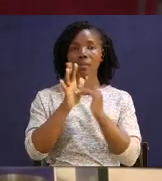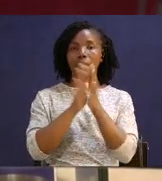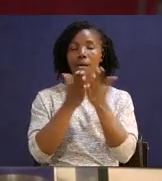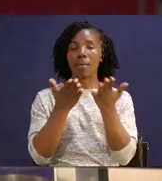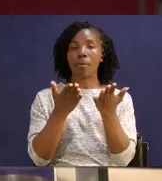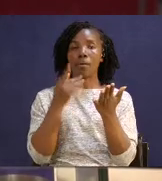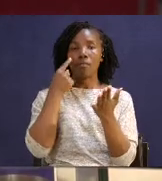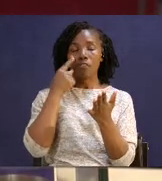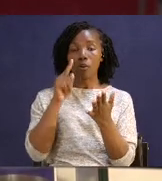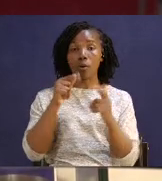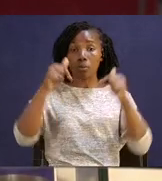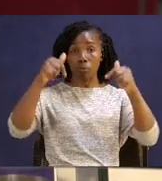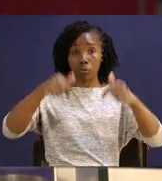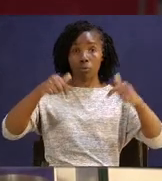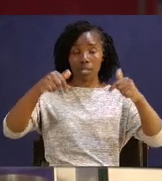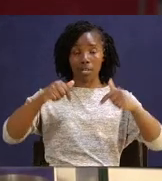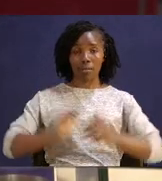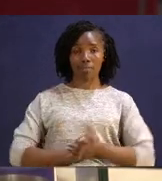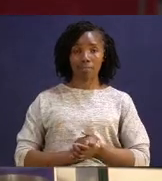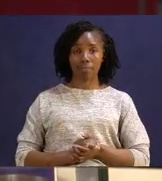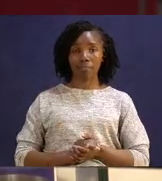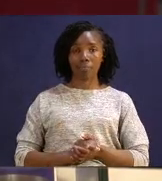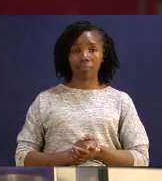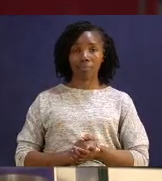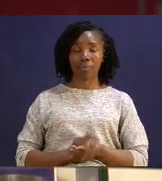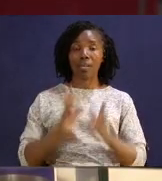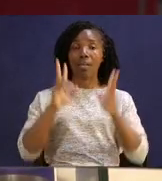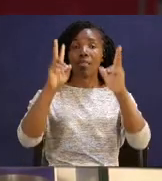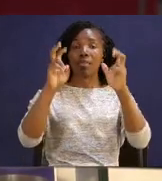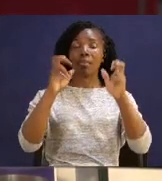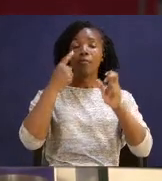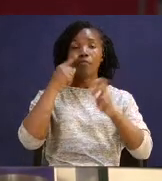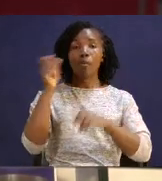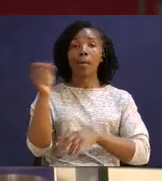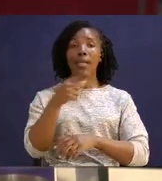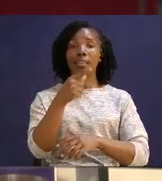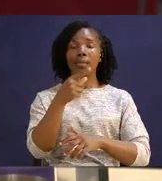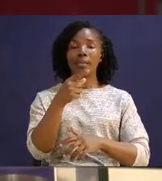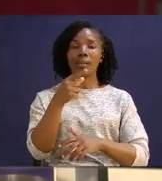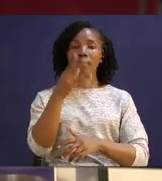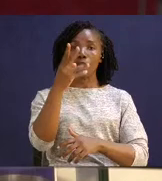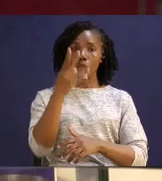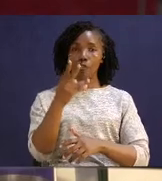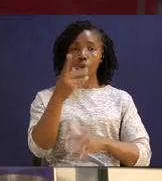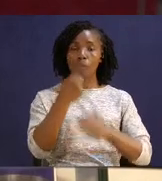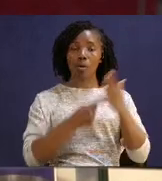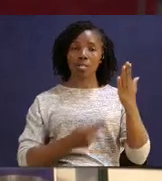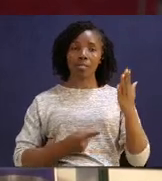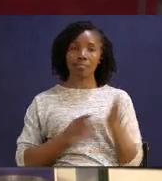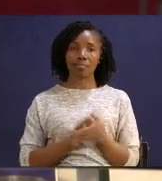for this day. What's the theme for the month?